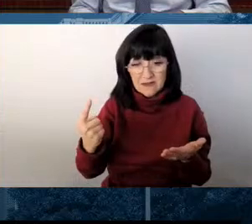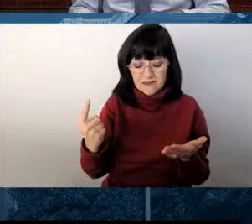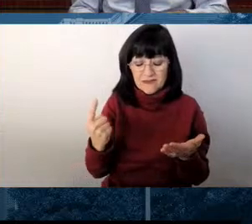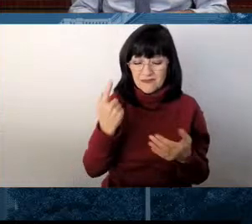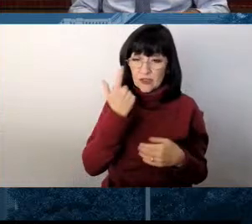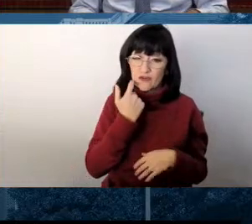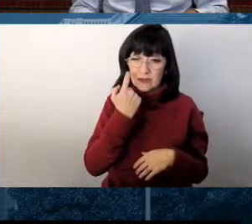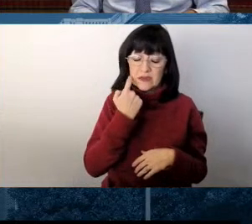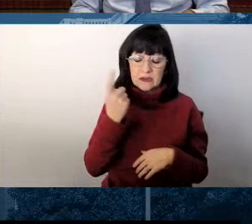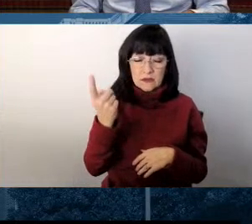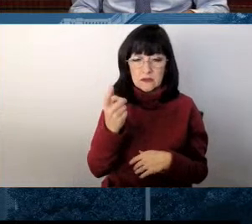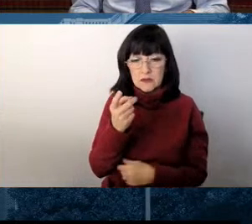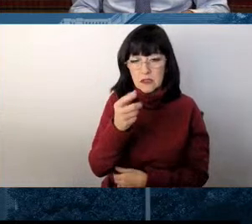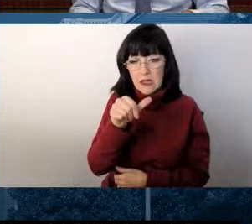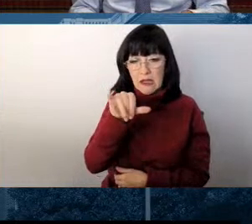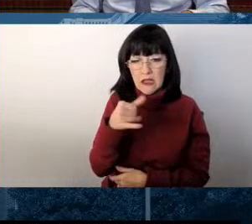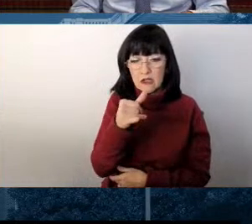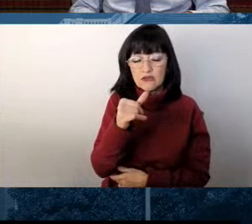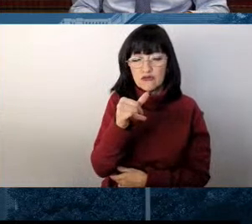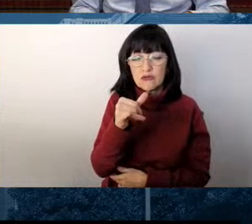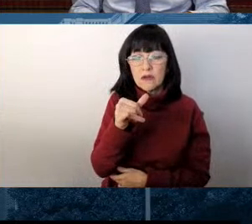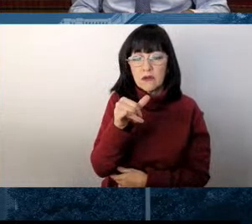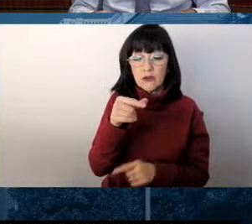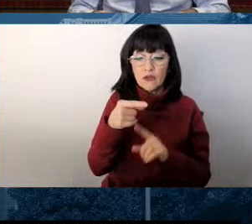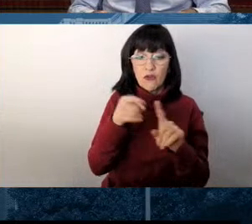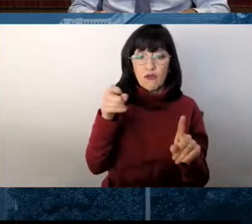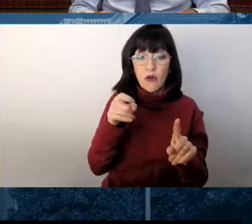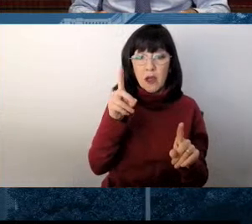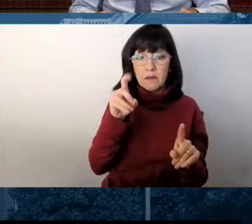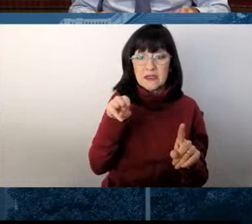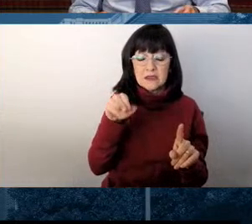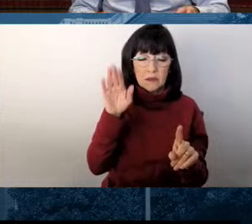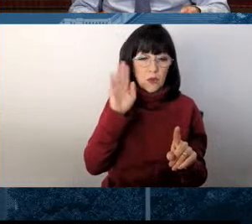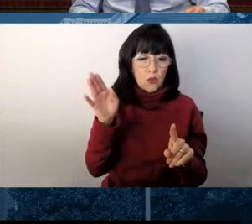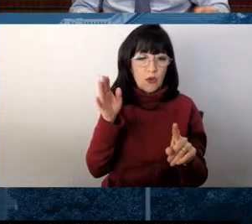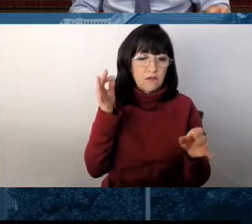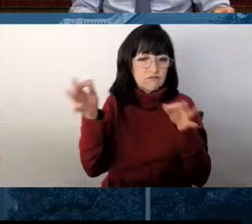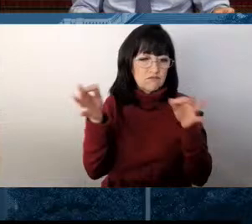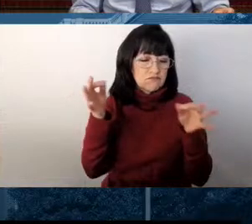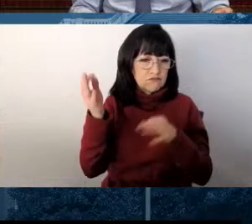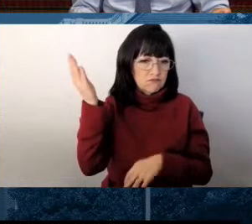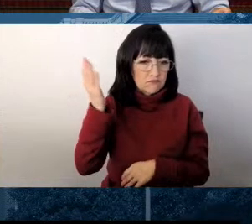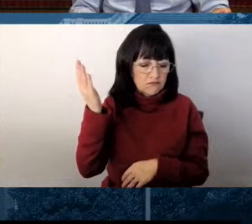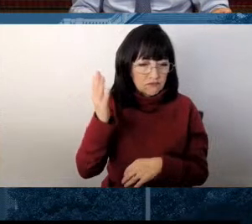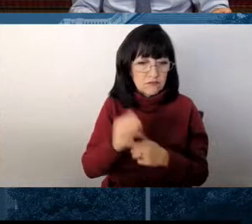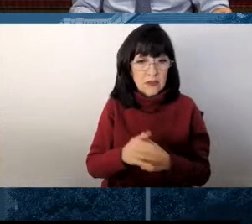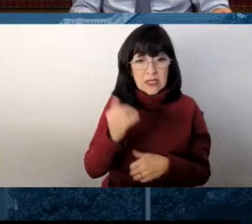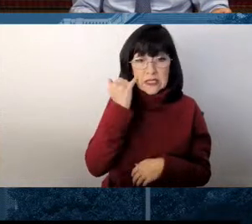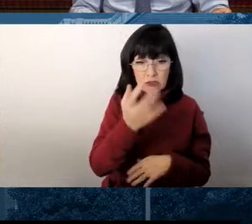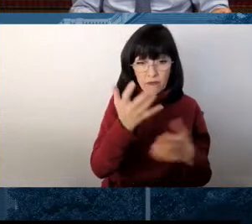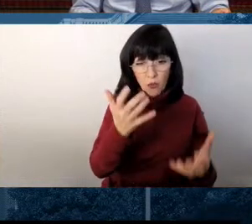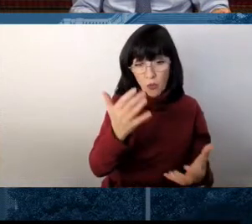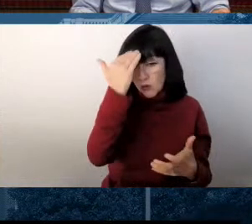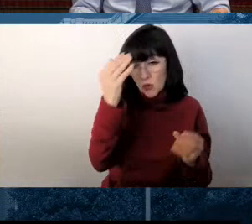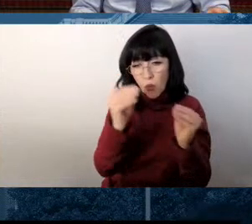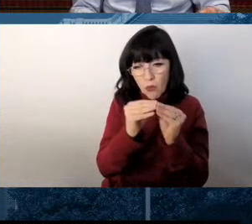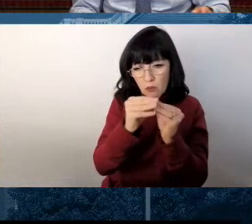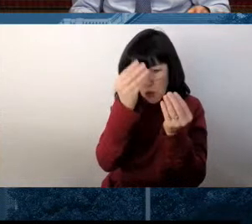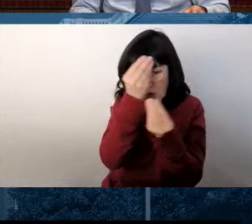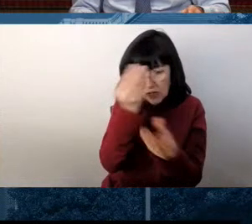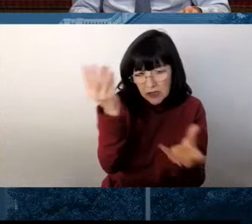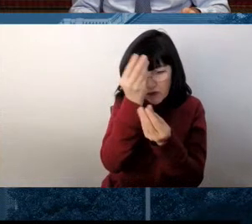that. We have testing available. You can go on Delaware's website at de.gov/get